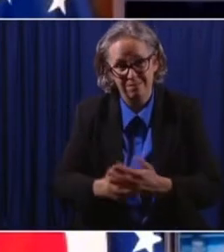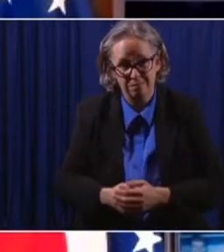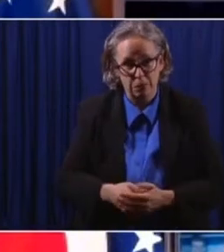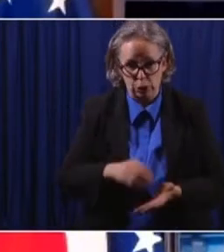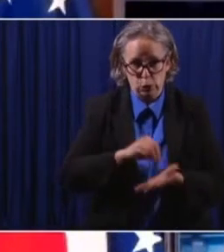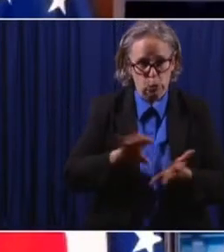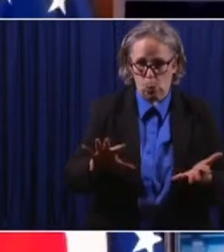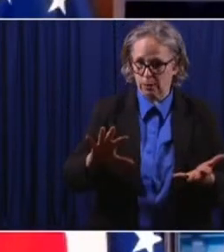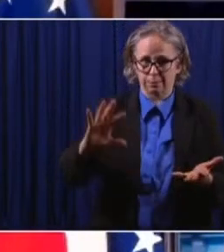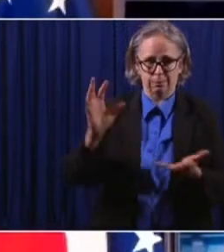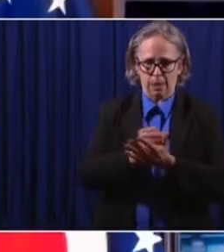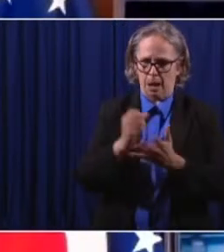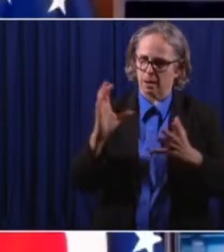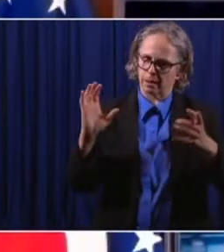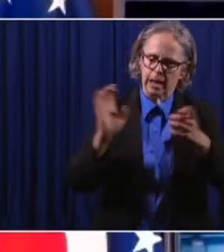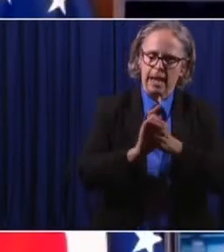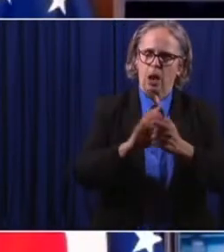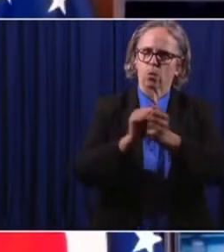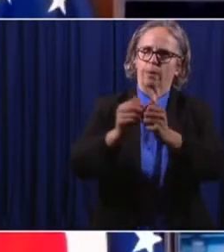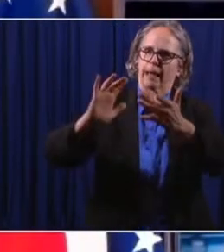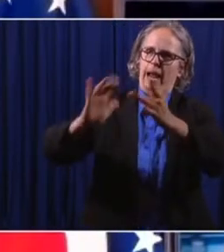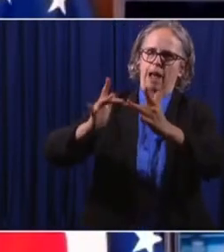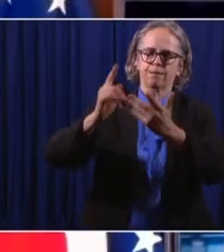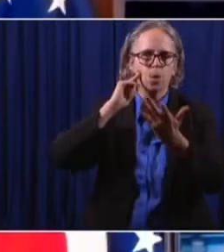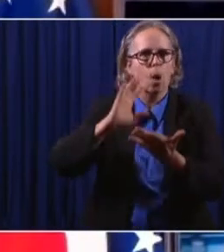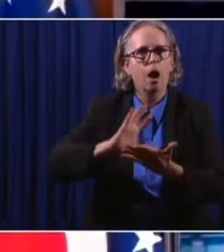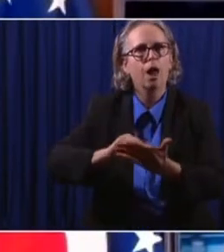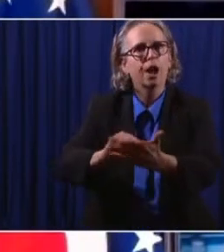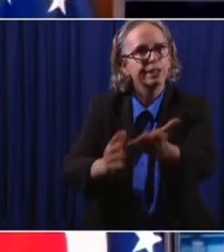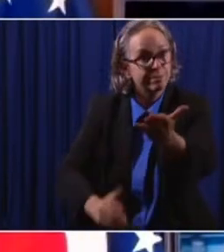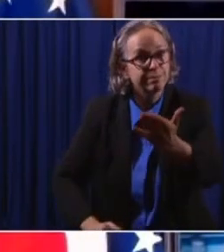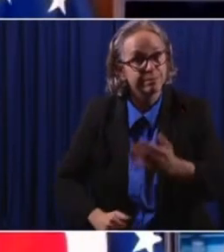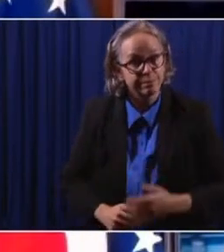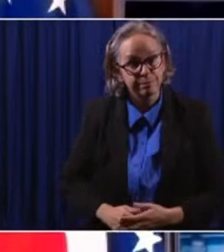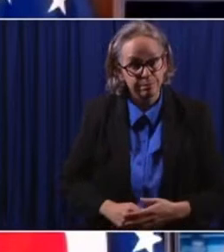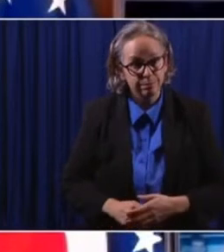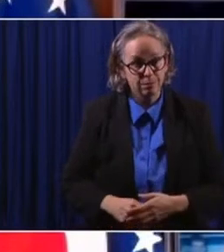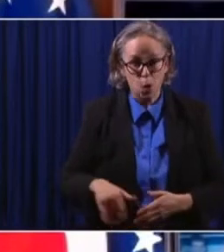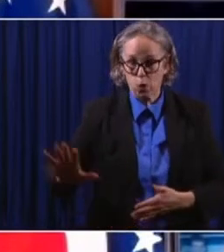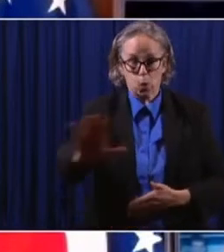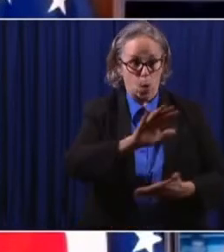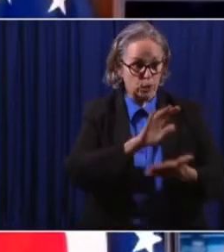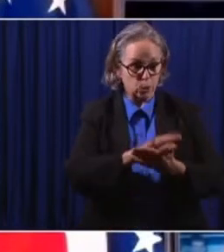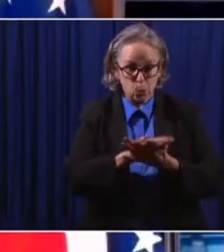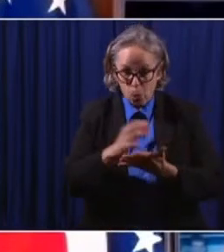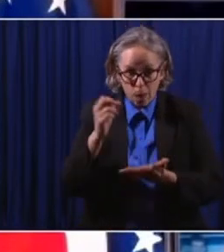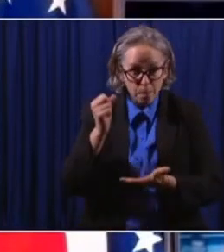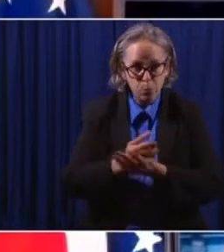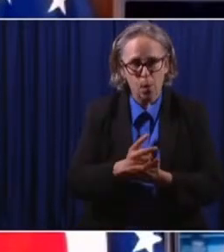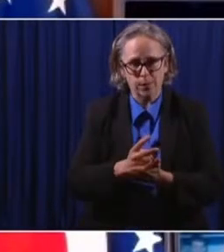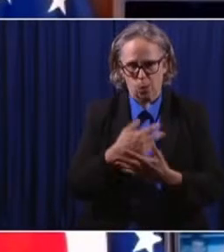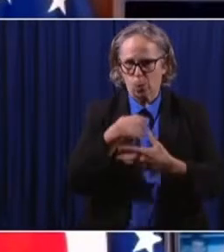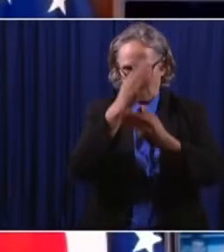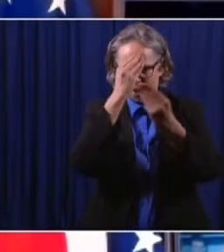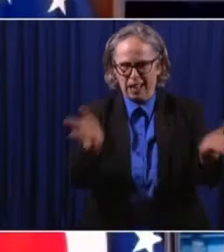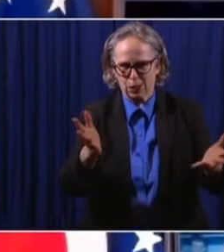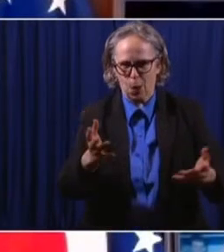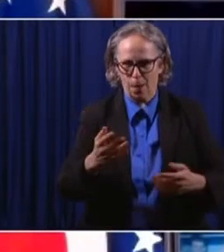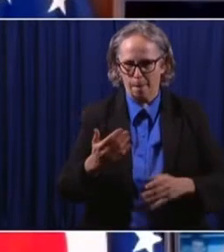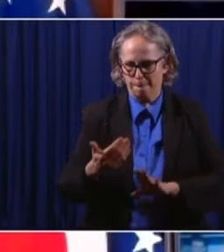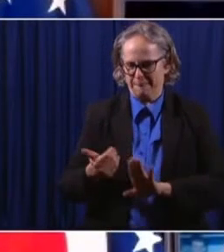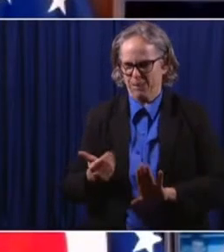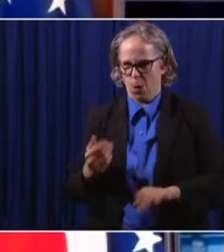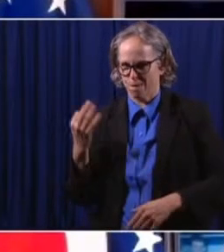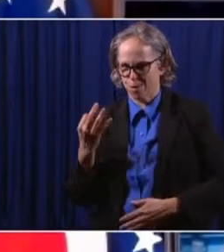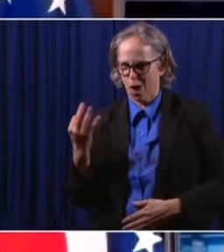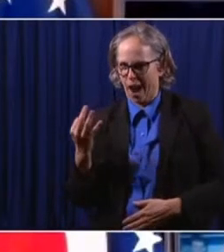homes. And by the end of the week, all the schools will receive the notifications of this, and they can begin to purchase the items that they need.